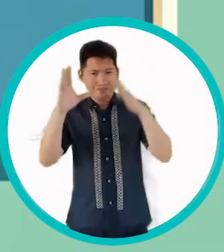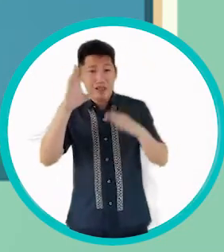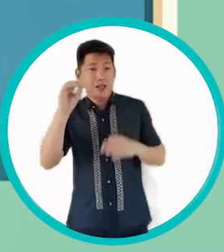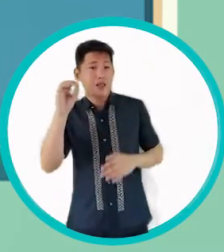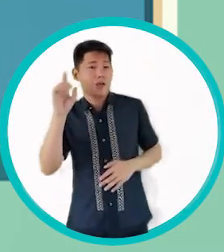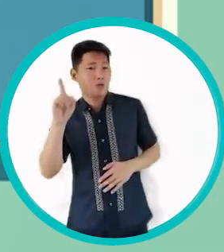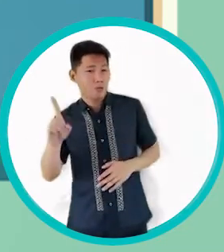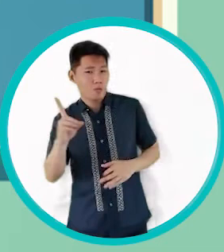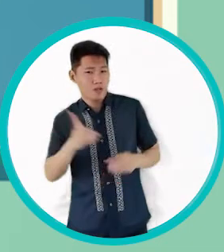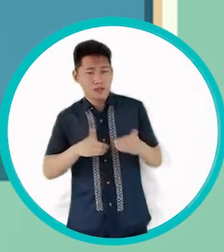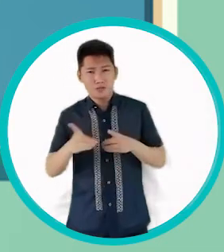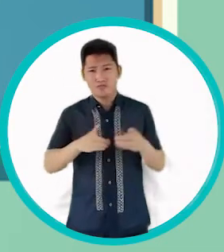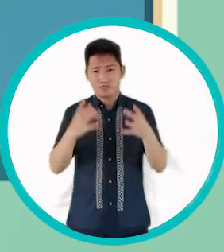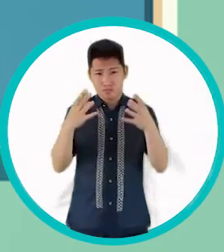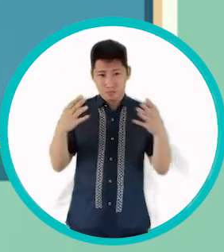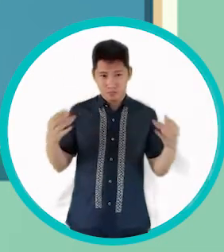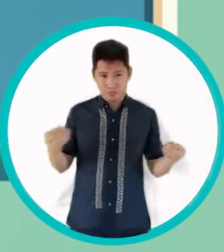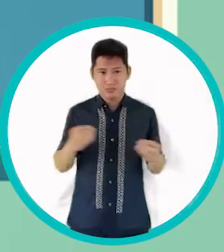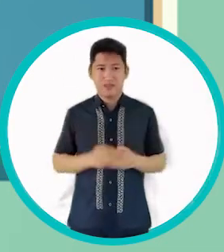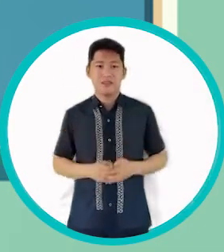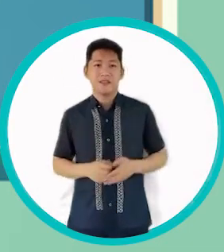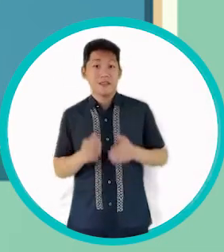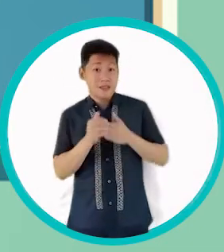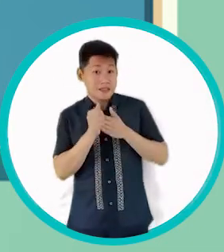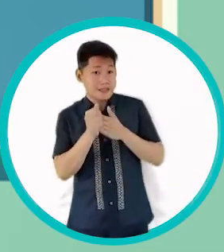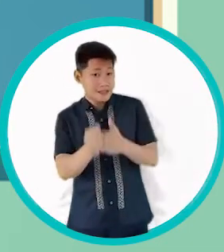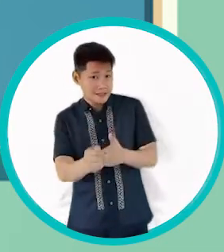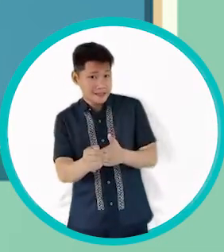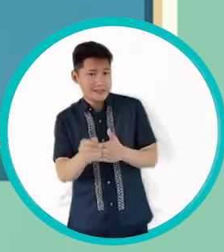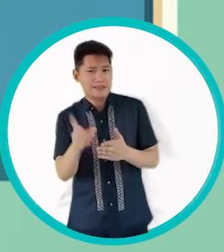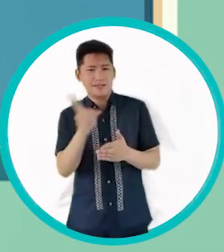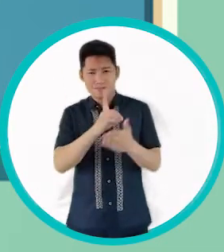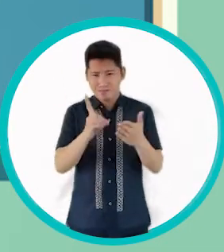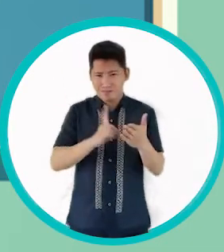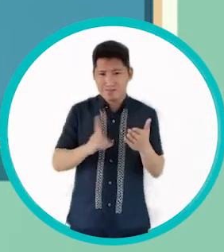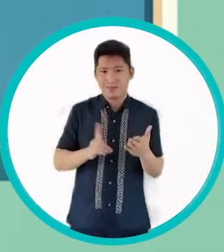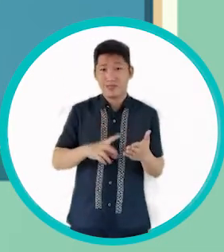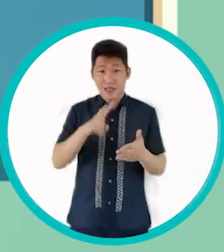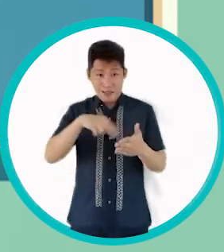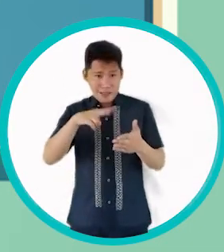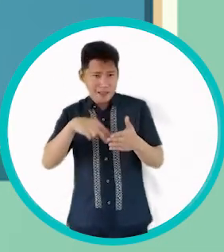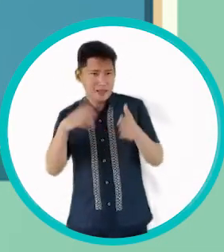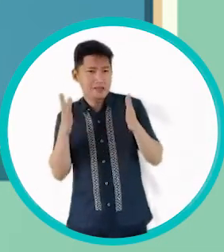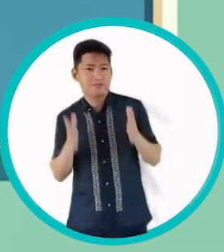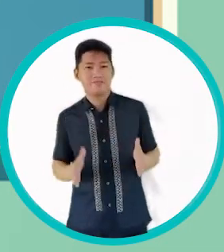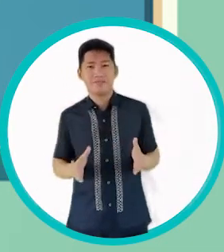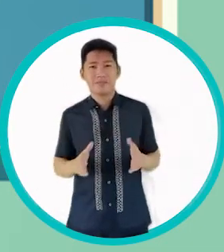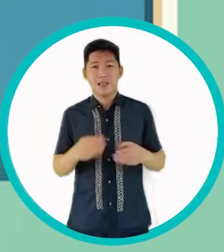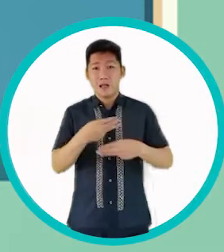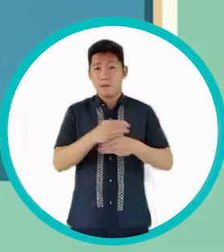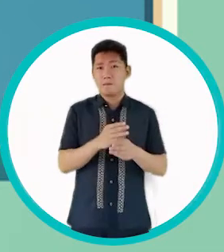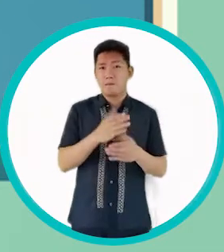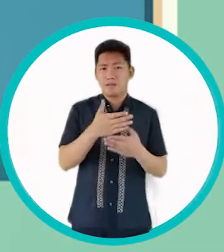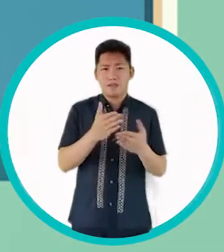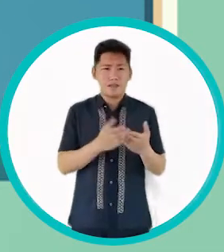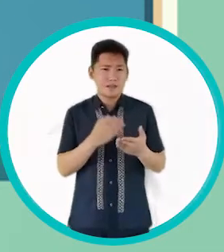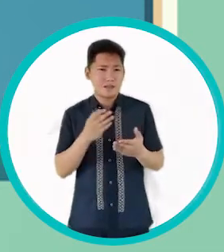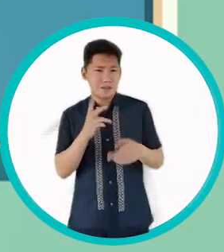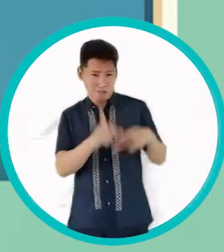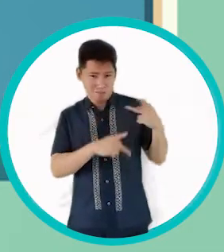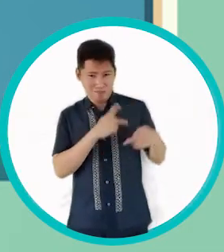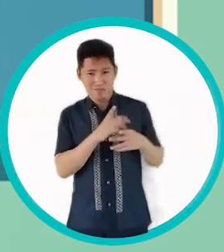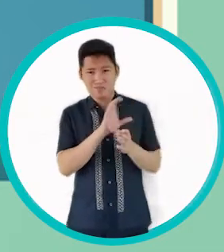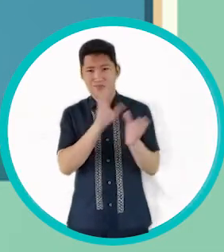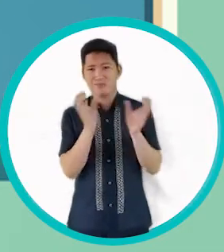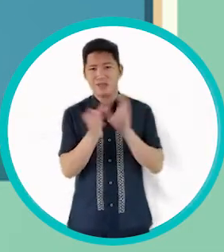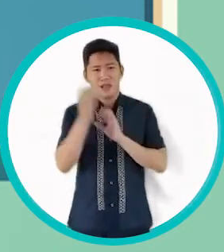one that describes a solution. This pattern is designed to compel the reader to make some kind of change